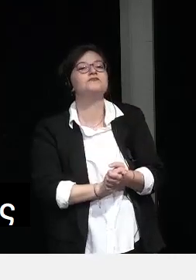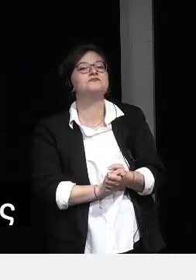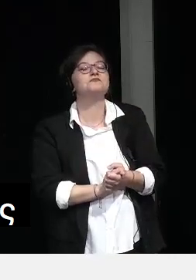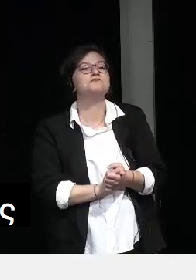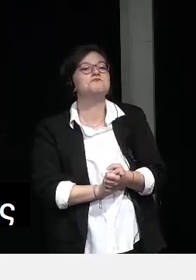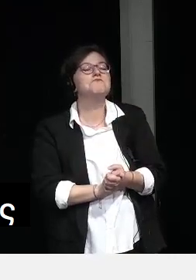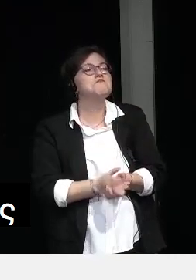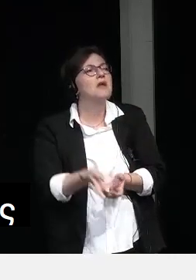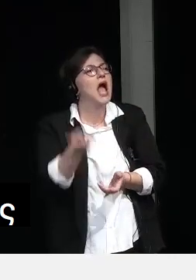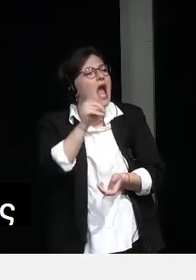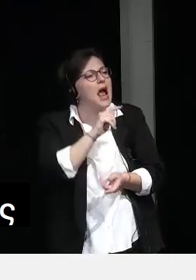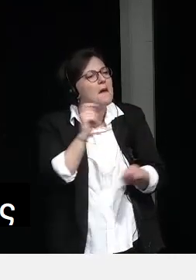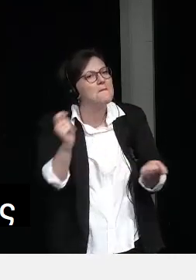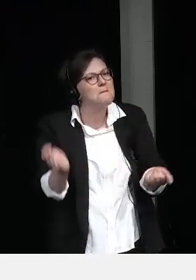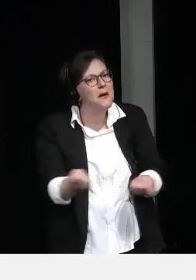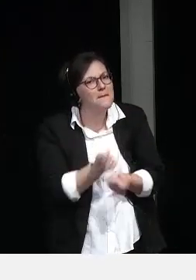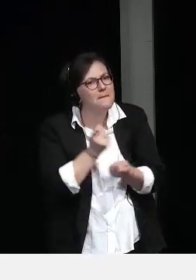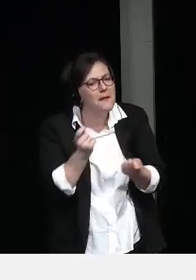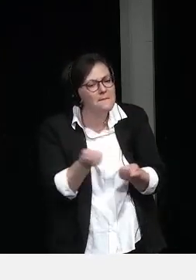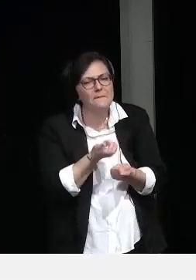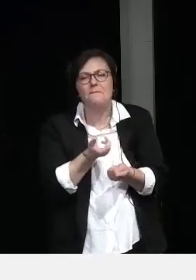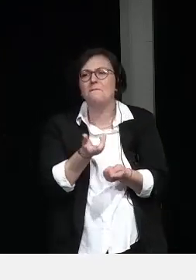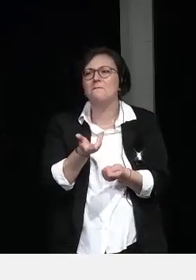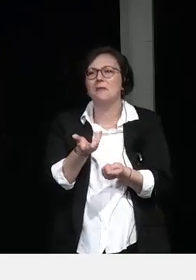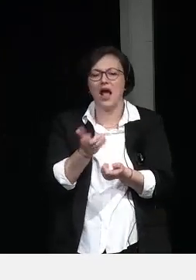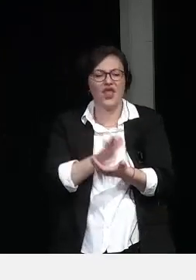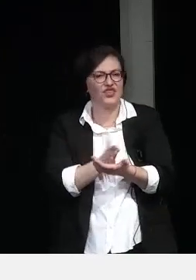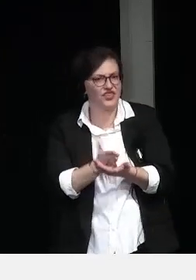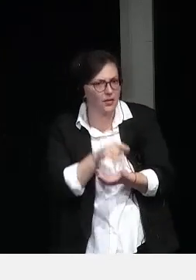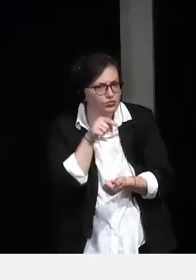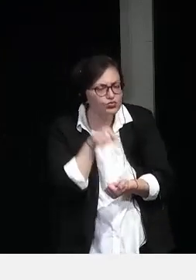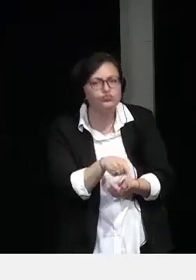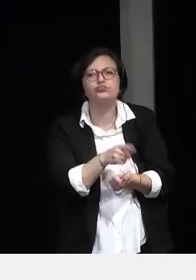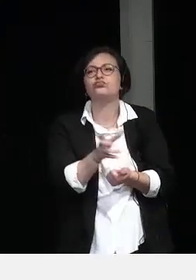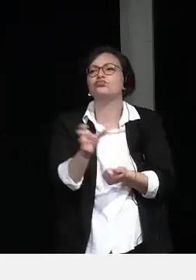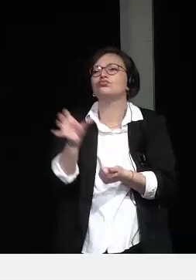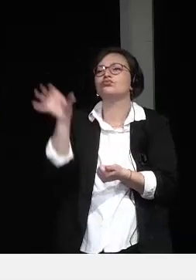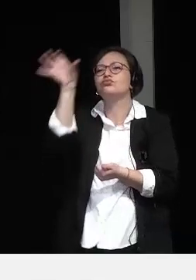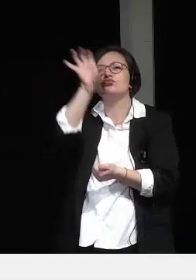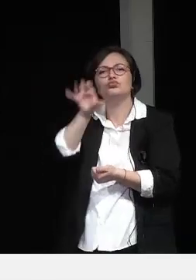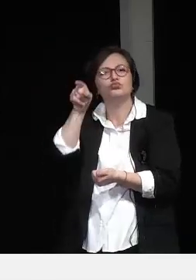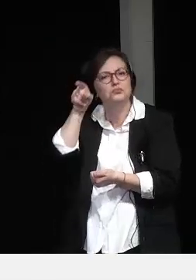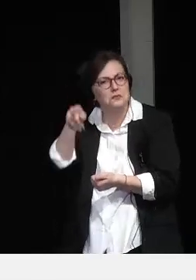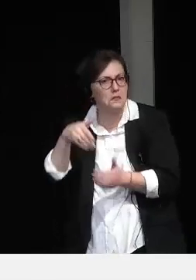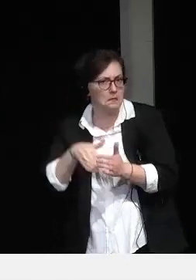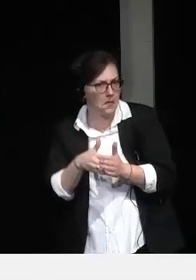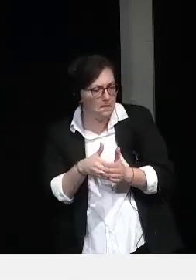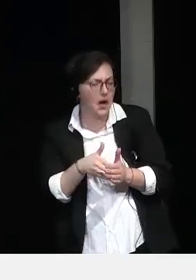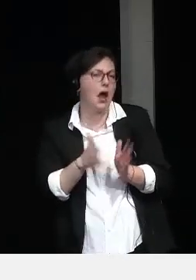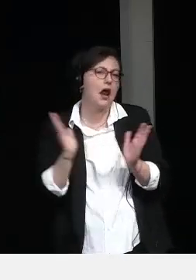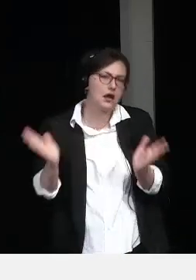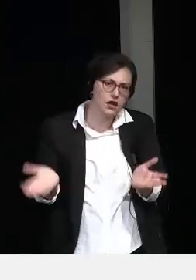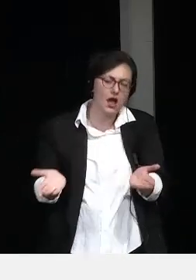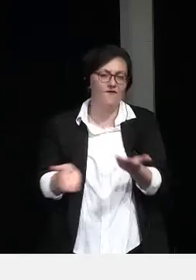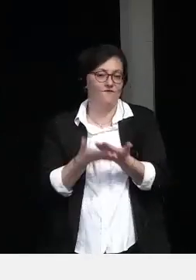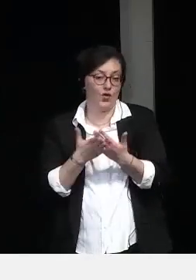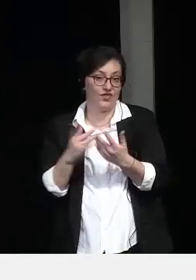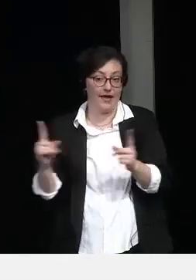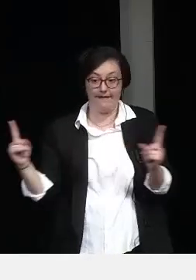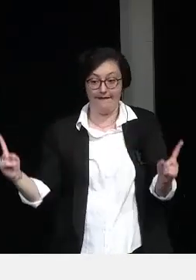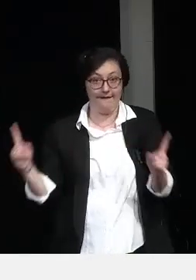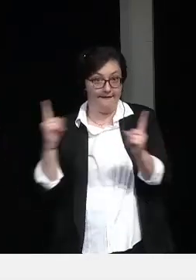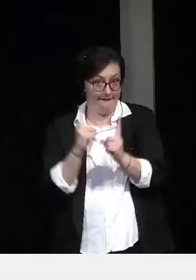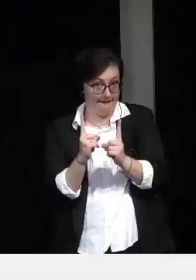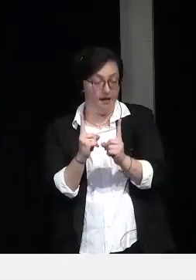are involved in such projects, health professionals or other professionals? Well, we did